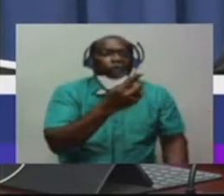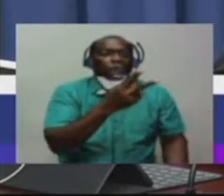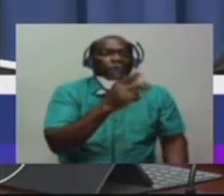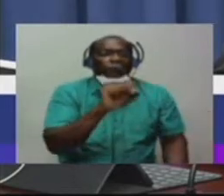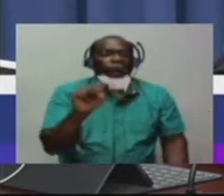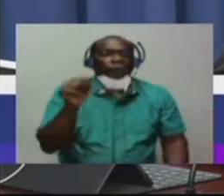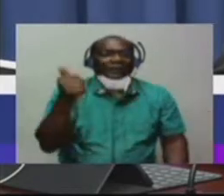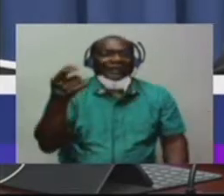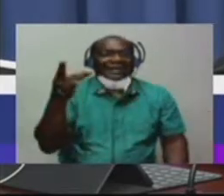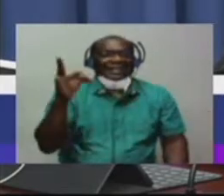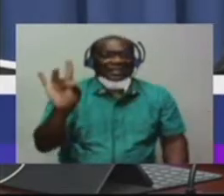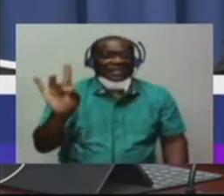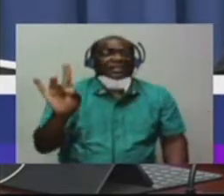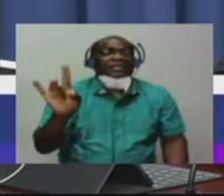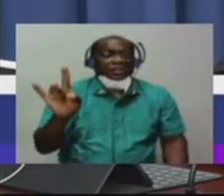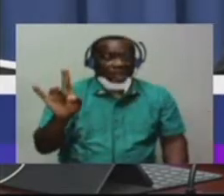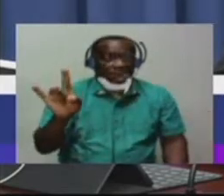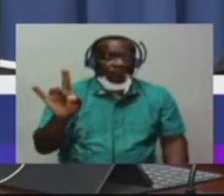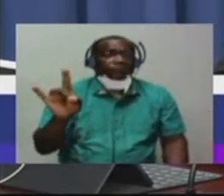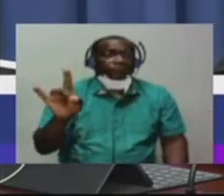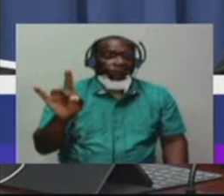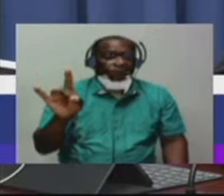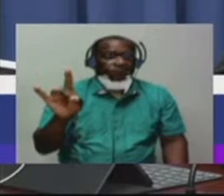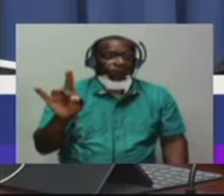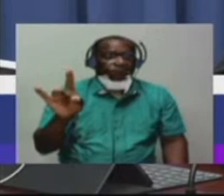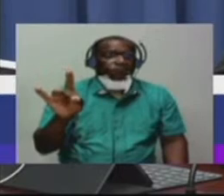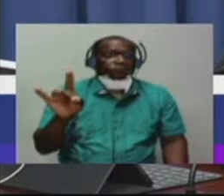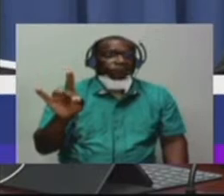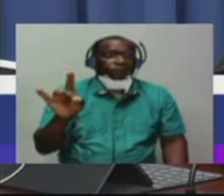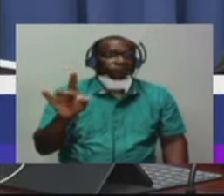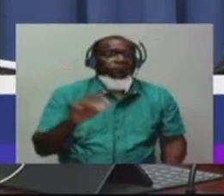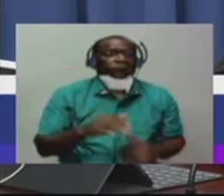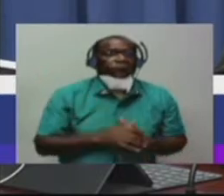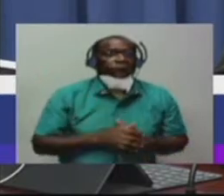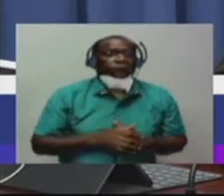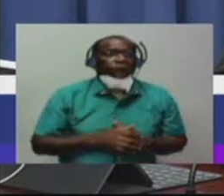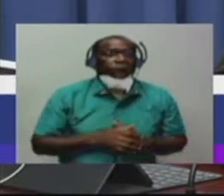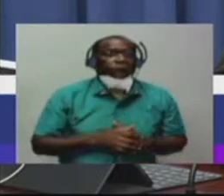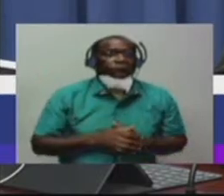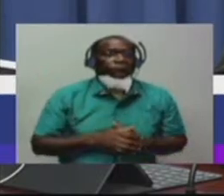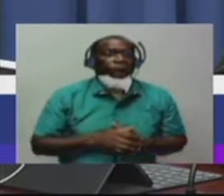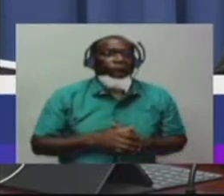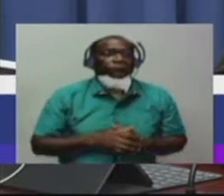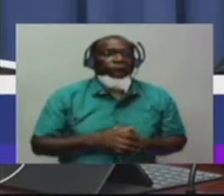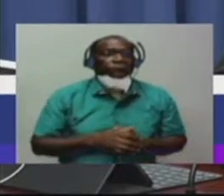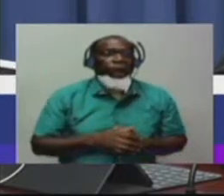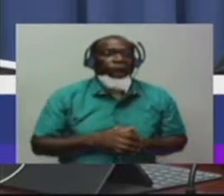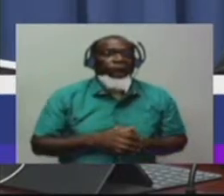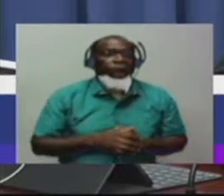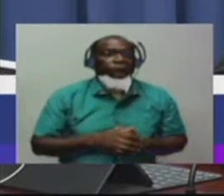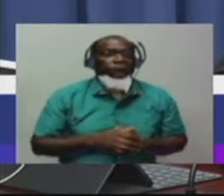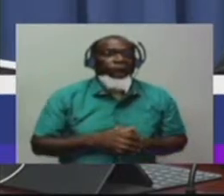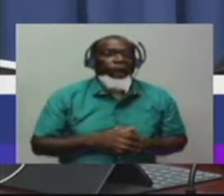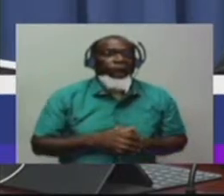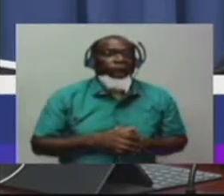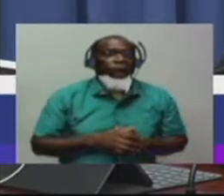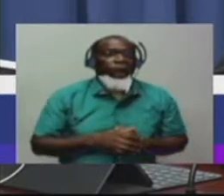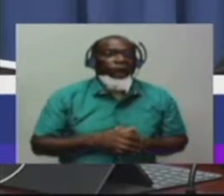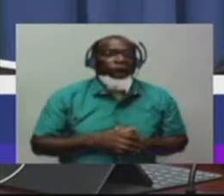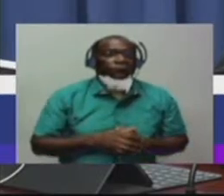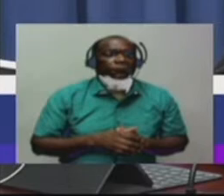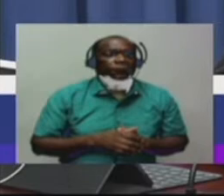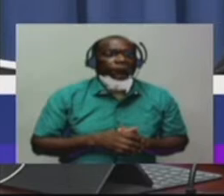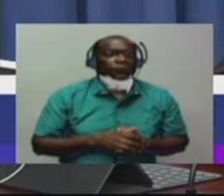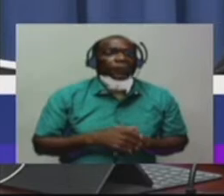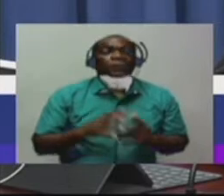22,330 12 to 18 vaccinated, even if you take out the 35 migrants from that,